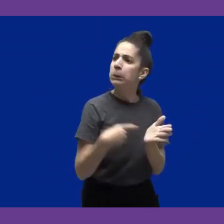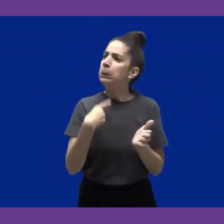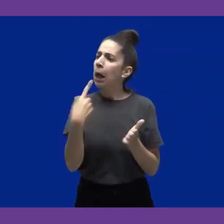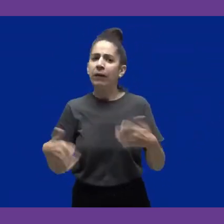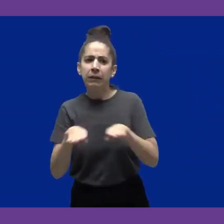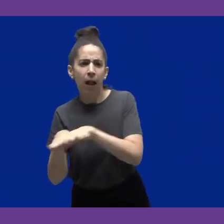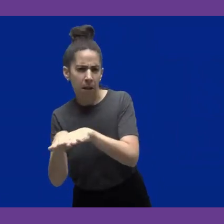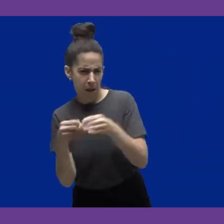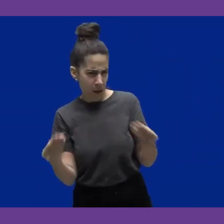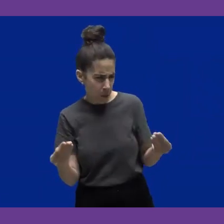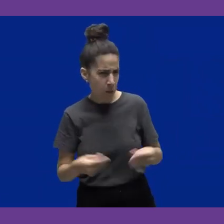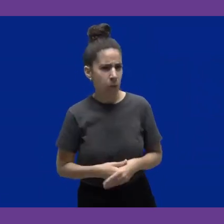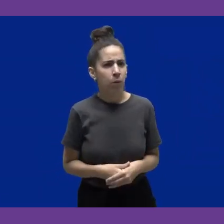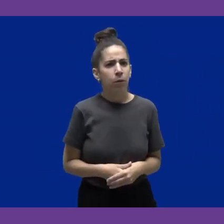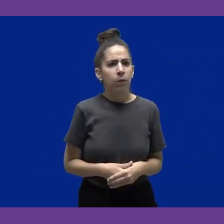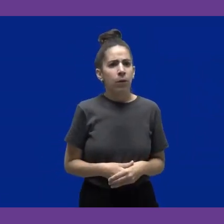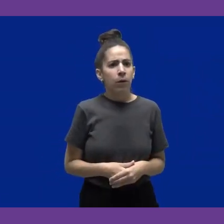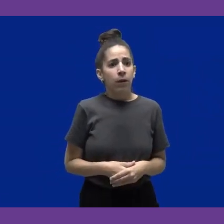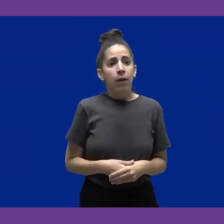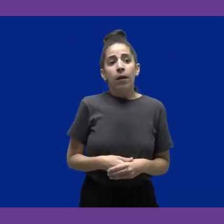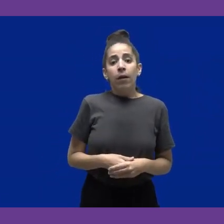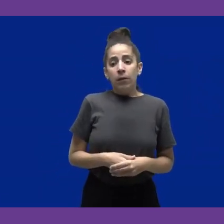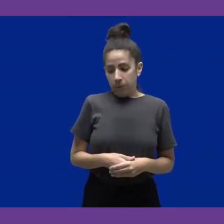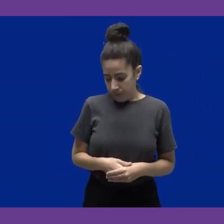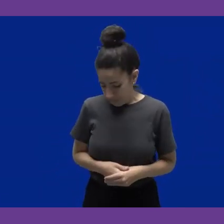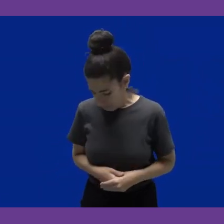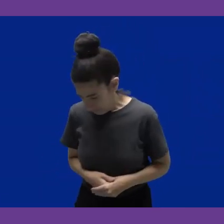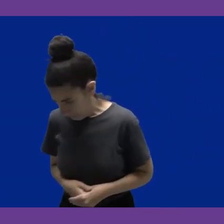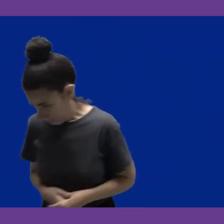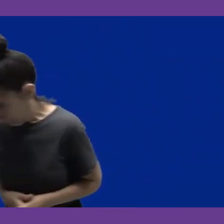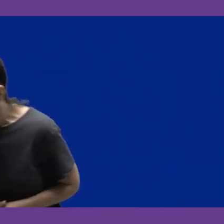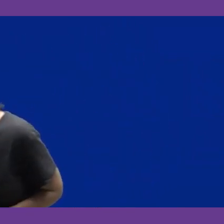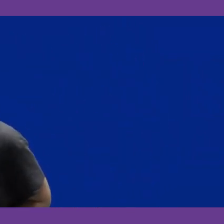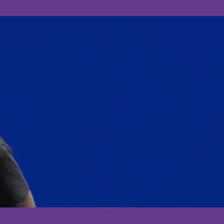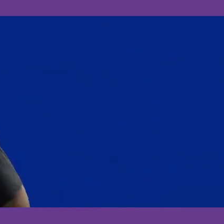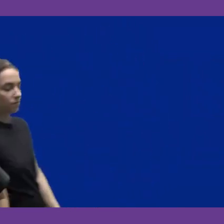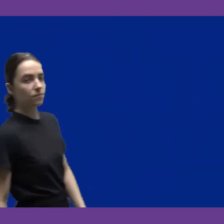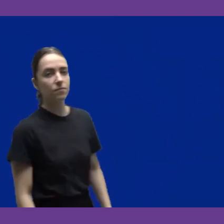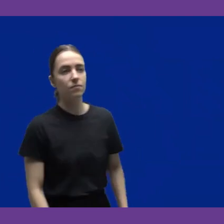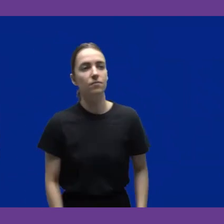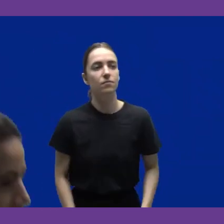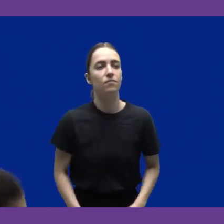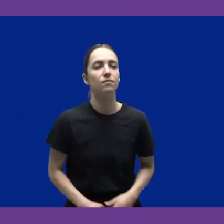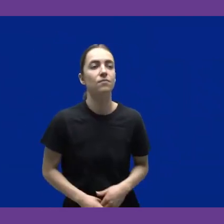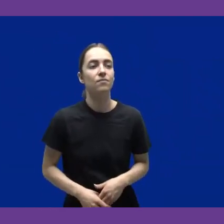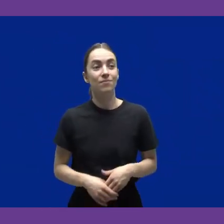are people. The document, the original document, was produced a few years ago,